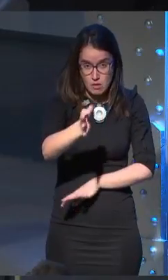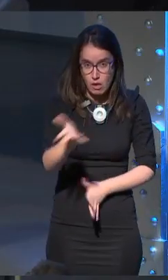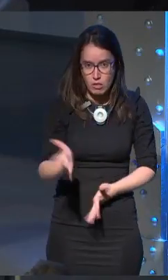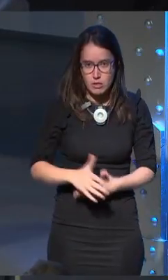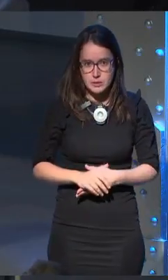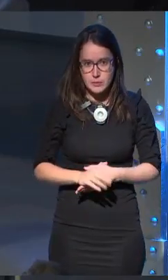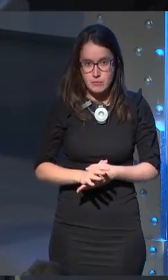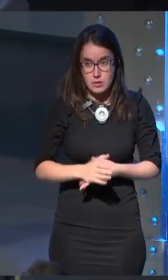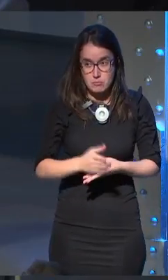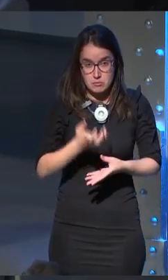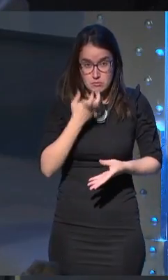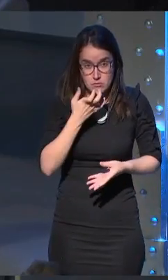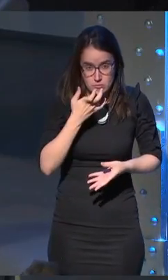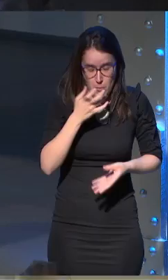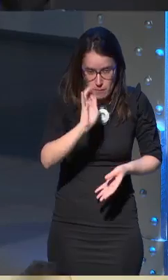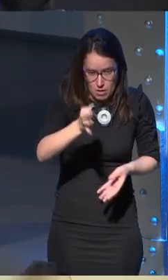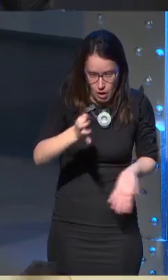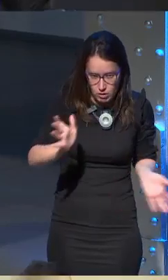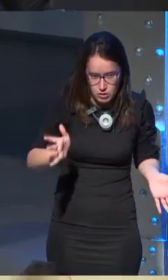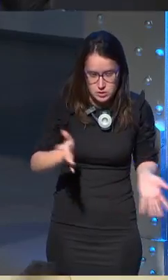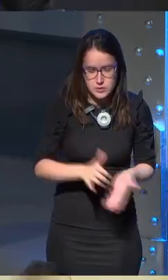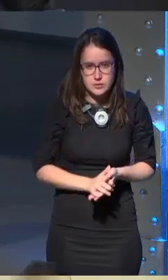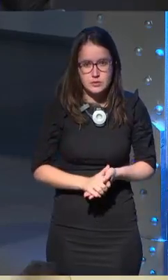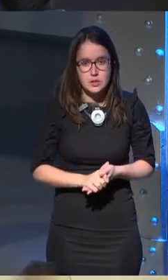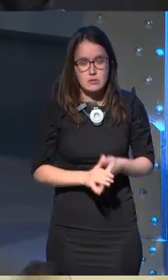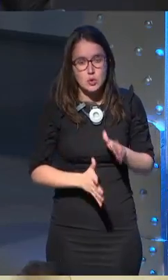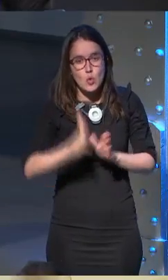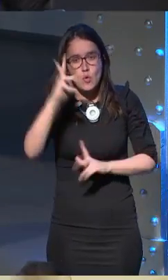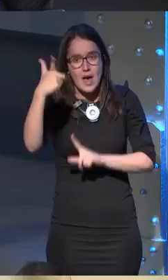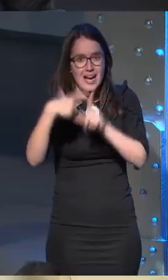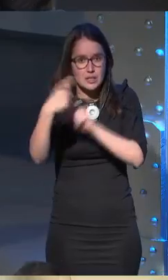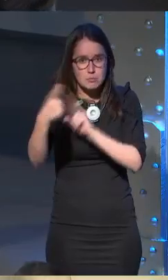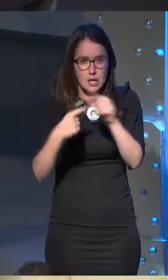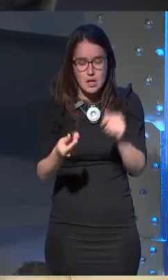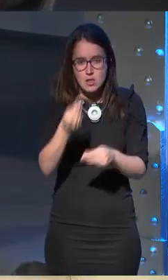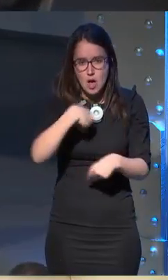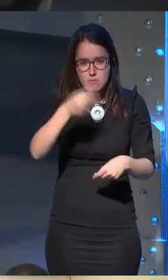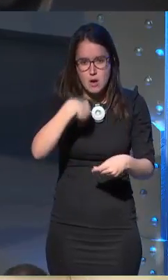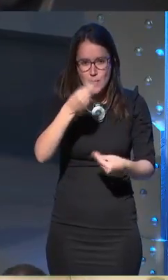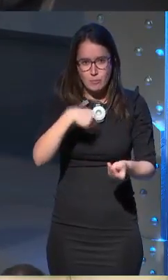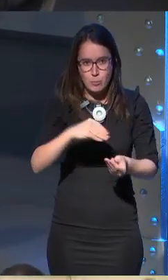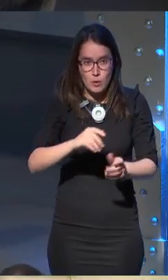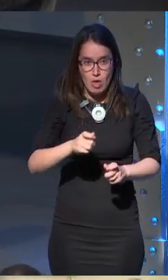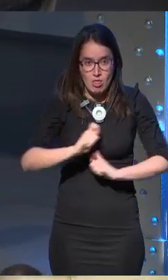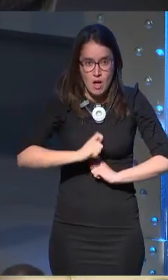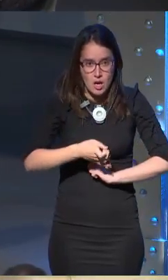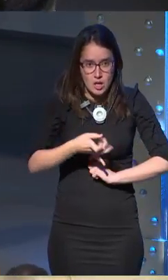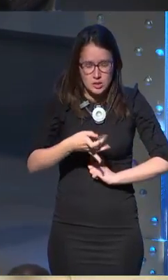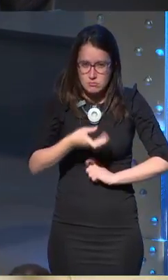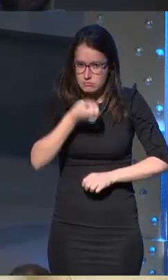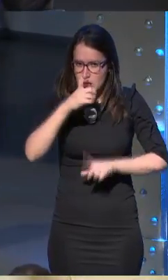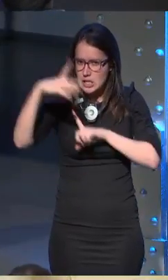if you don't believe me. Sí. No es bueno ir al espacio. So it's not a good idea to go to space after a